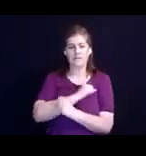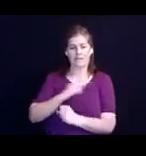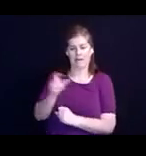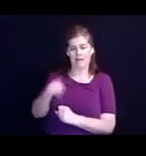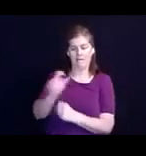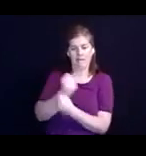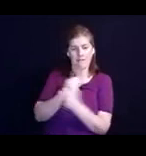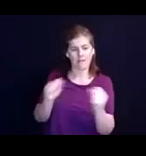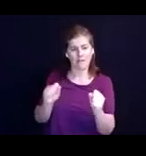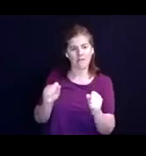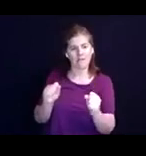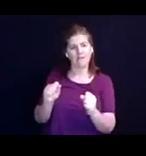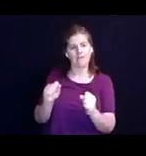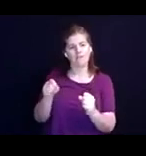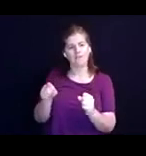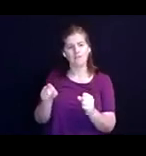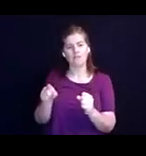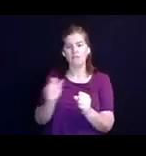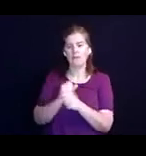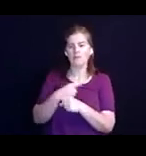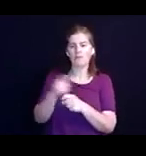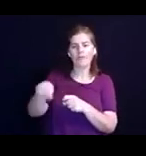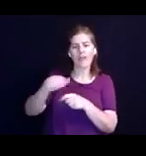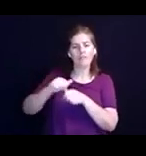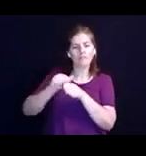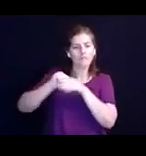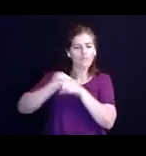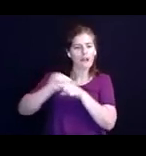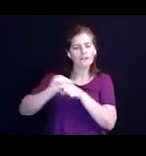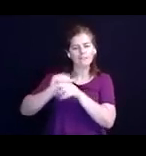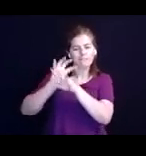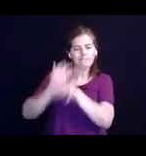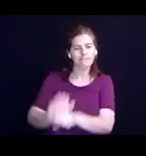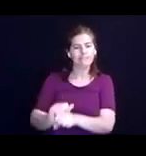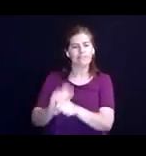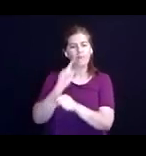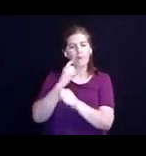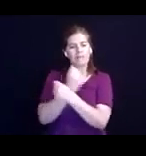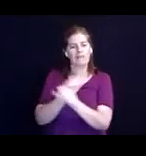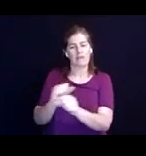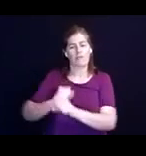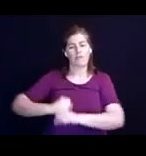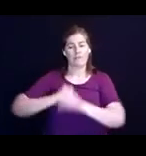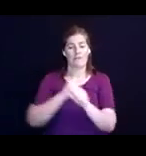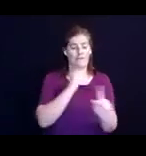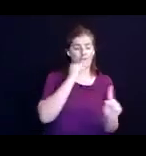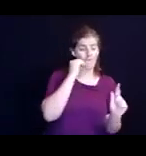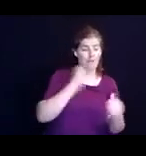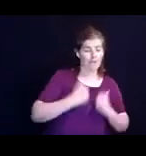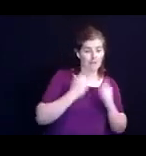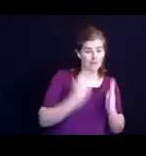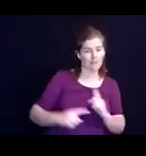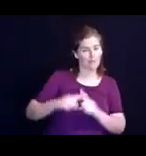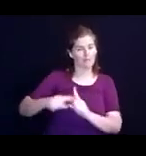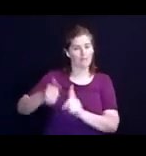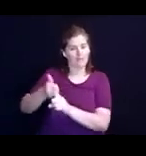Ensure staff safety, ensure staff practice key safety measures that not only protect the residents, but also protect themselves